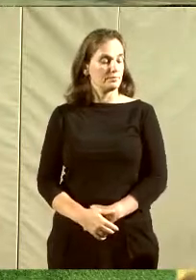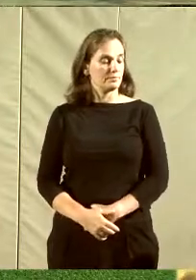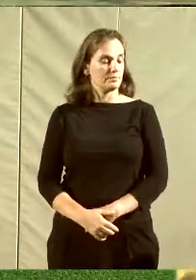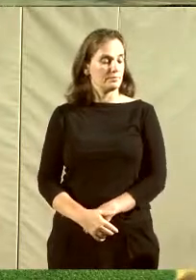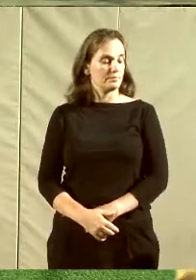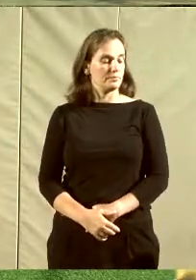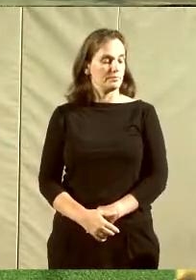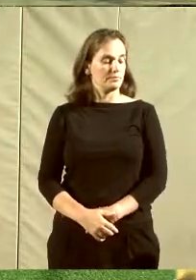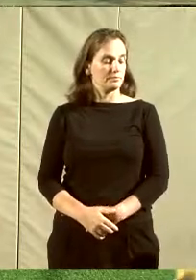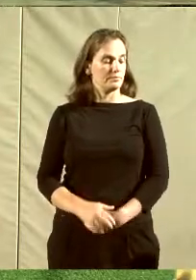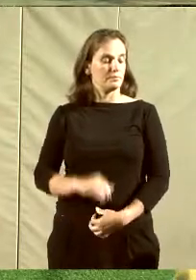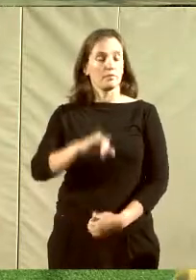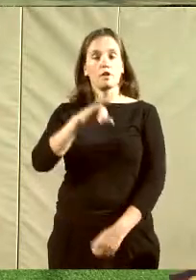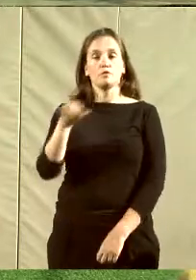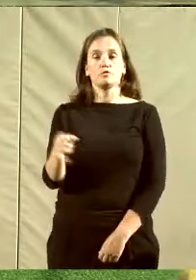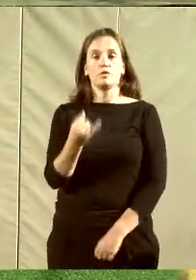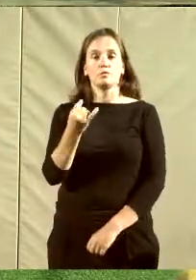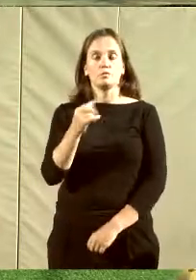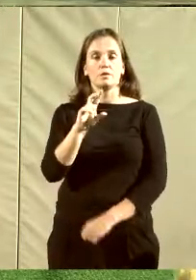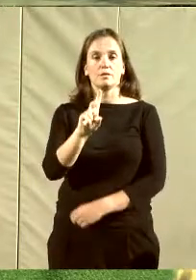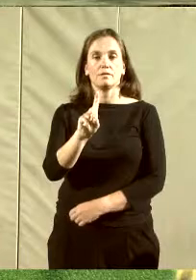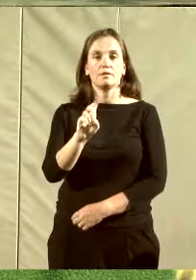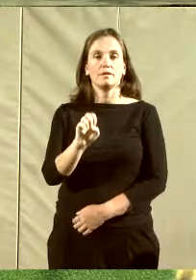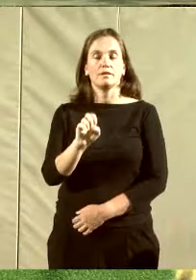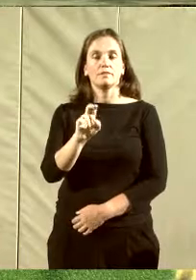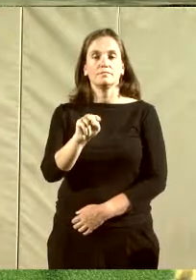Joshua Tate Denny.